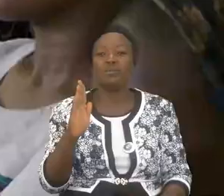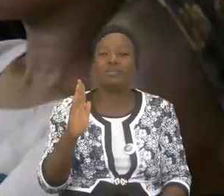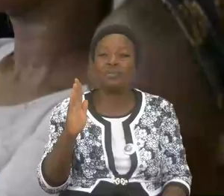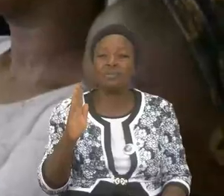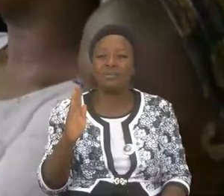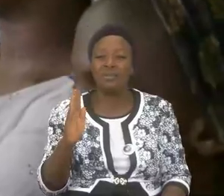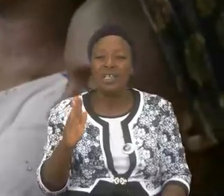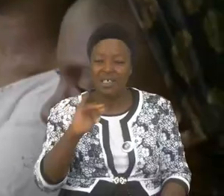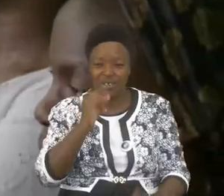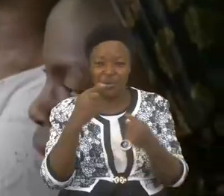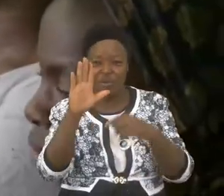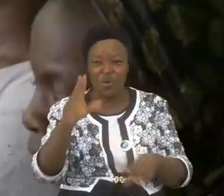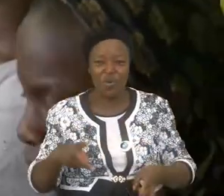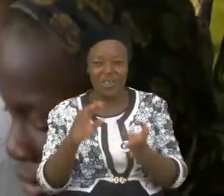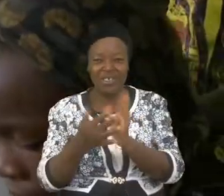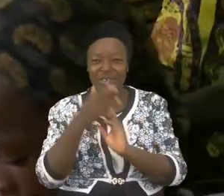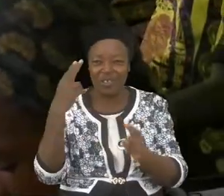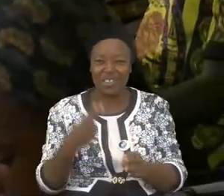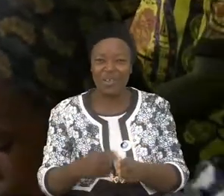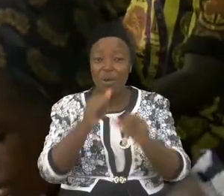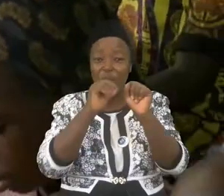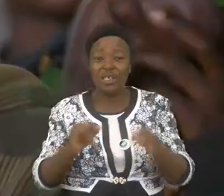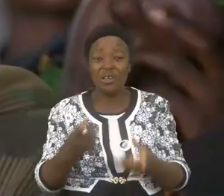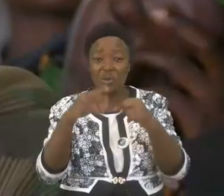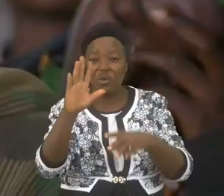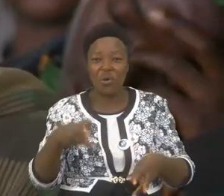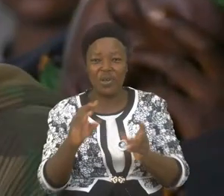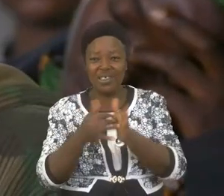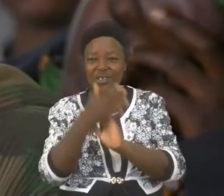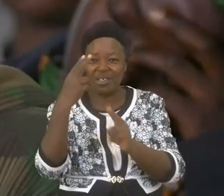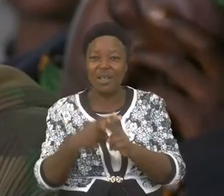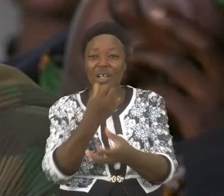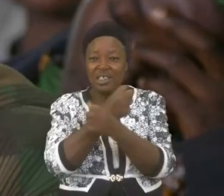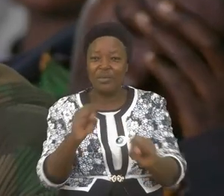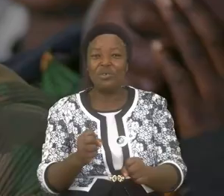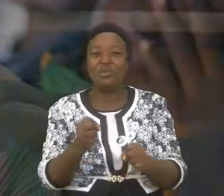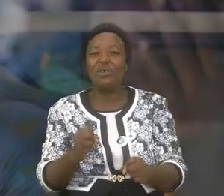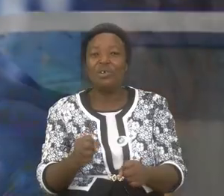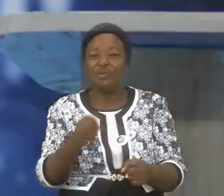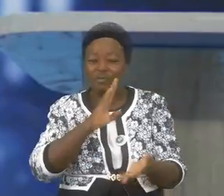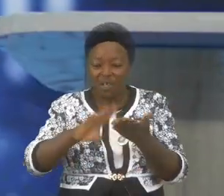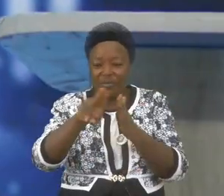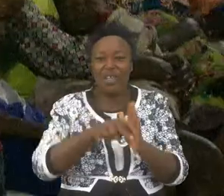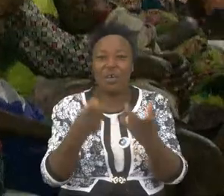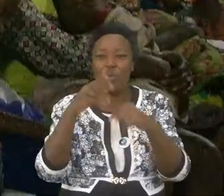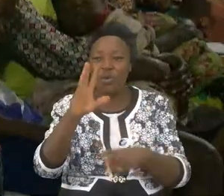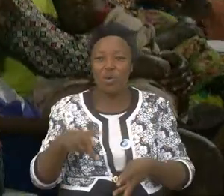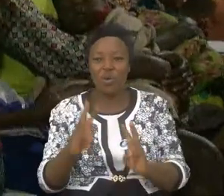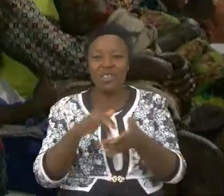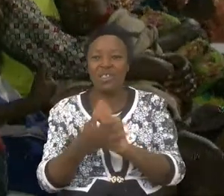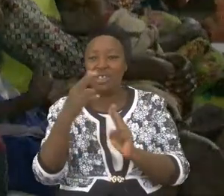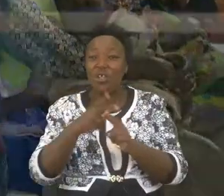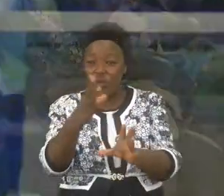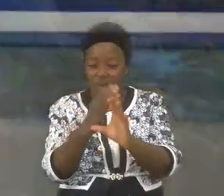way. Salvation, forgiveness coming your way. You receive tonight in Jesus' name. Look at